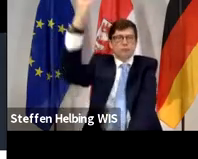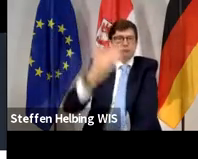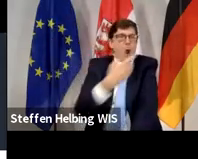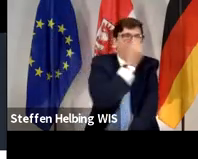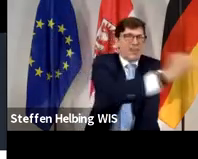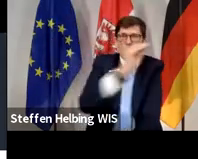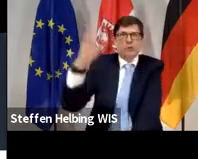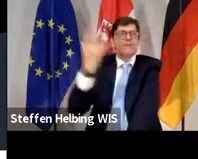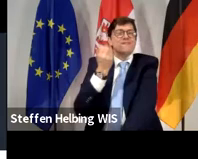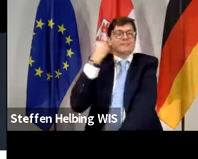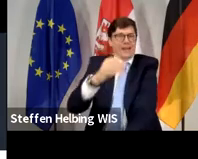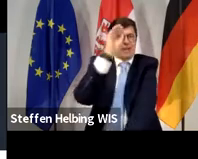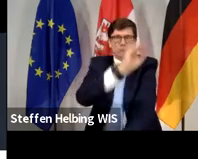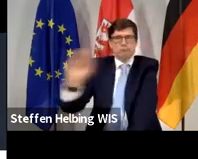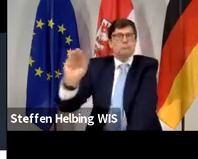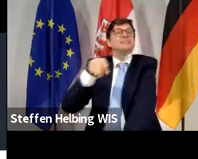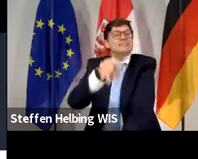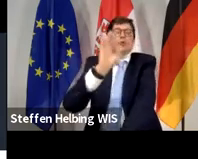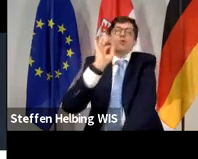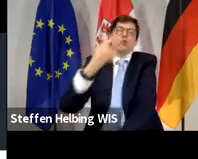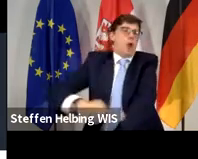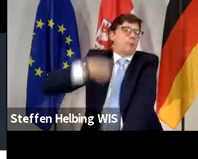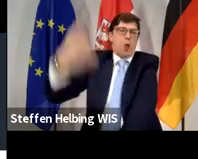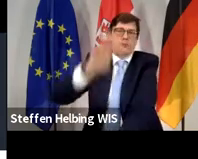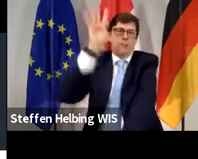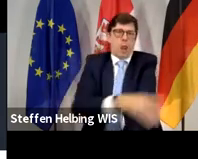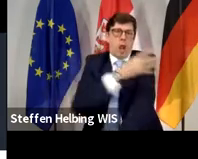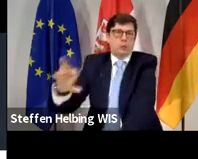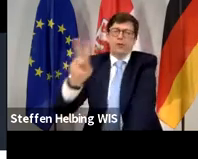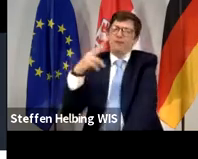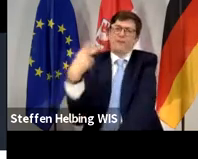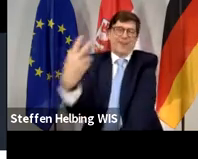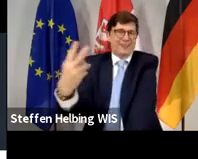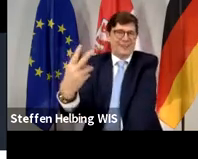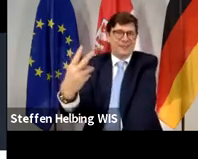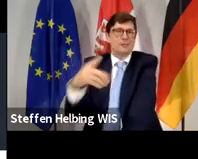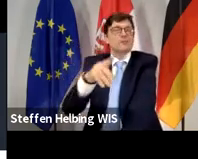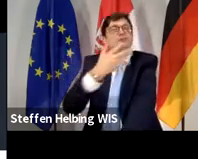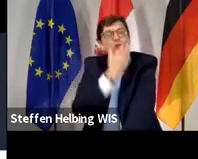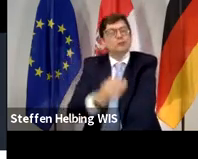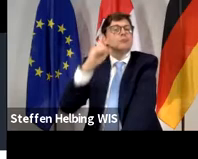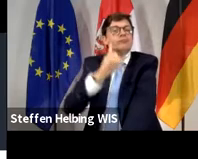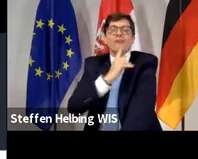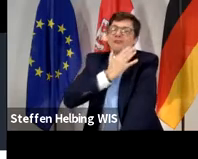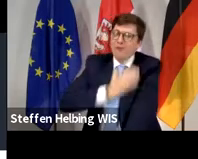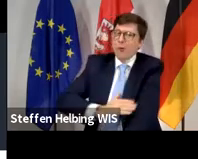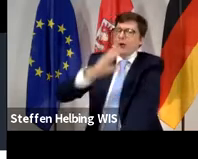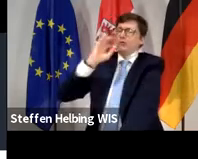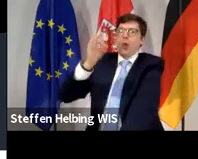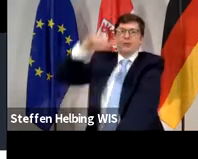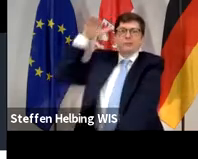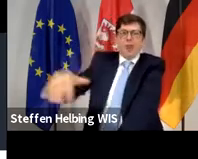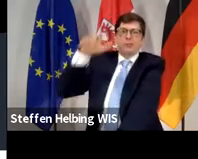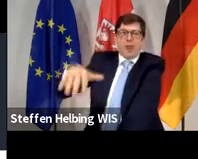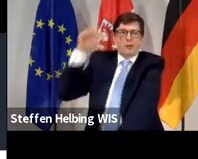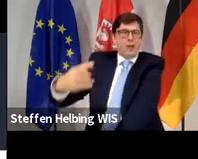the details in, they are also organized. And this is, so everything is going smooth and professional, and